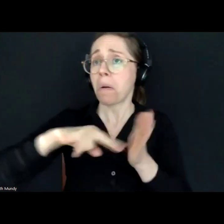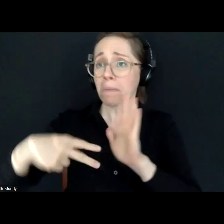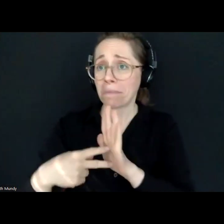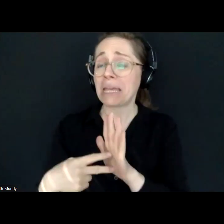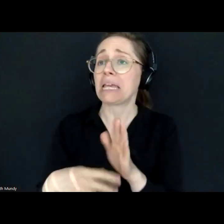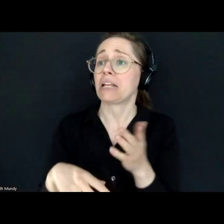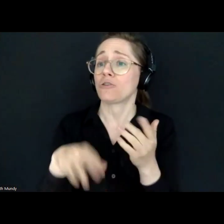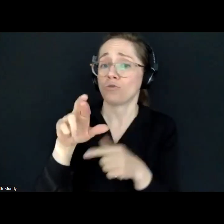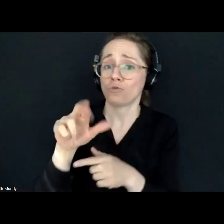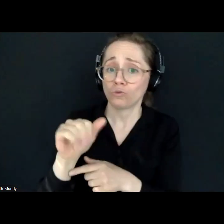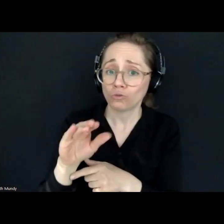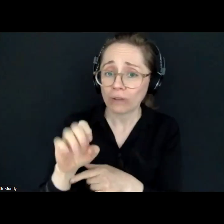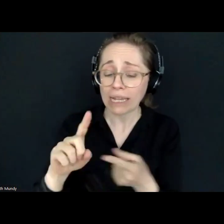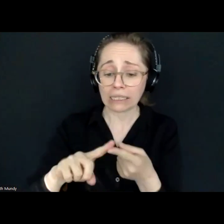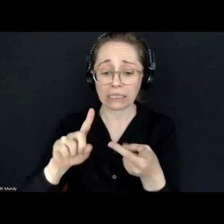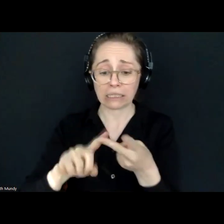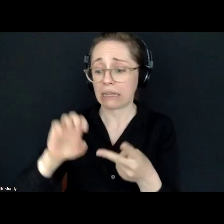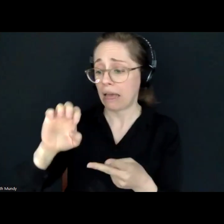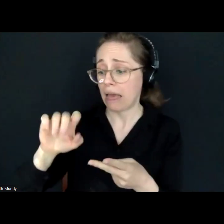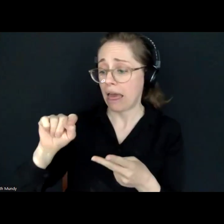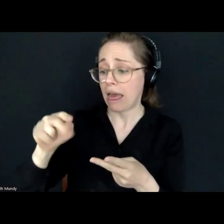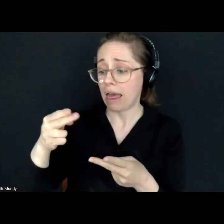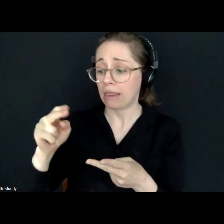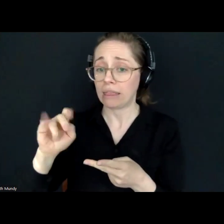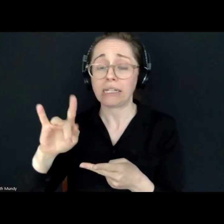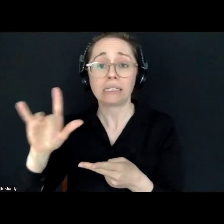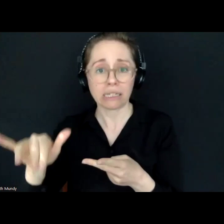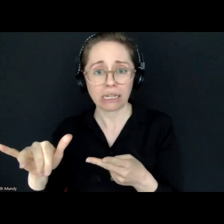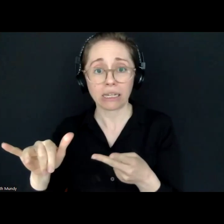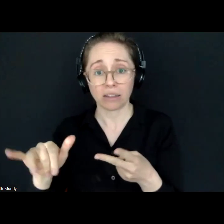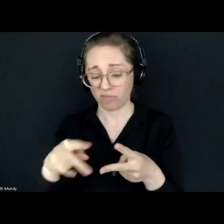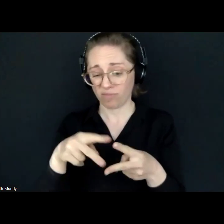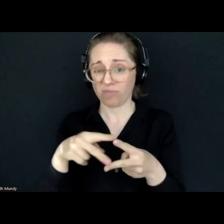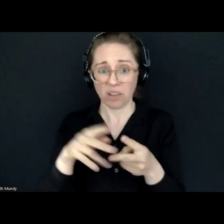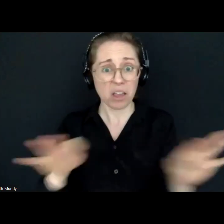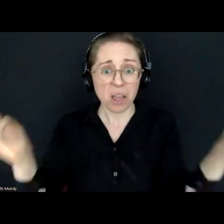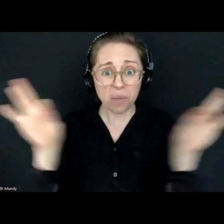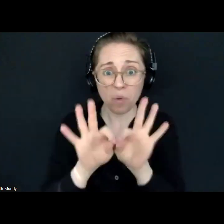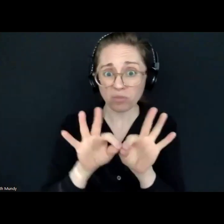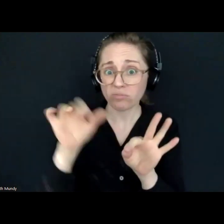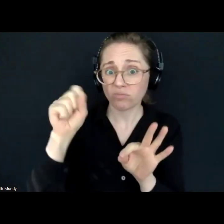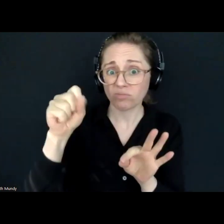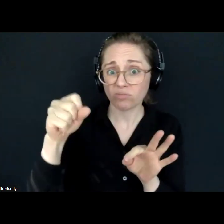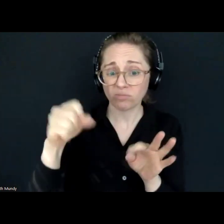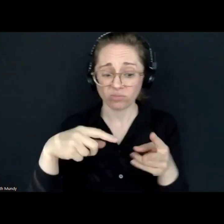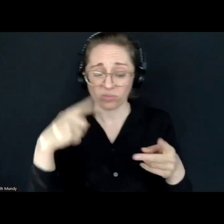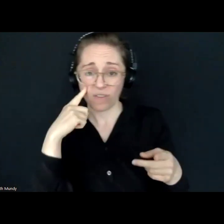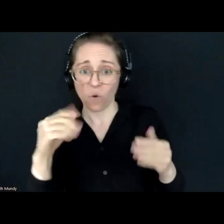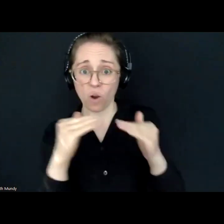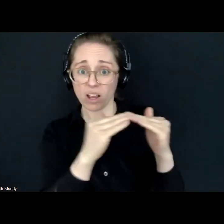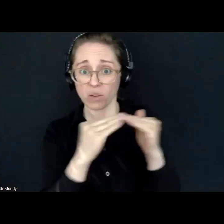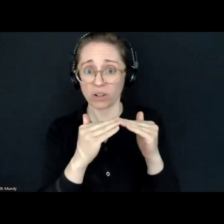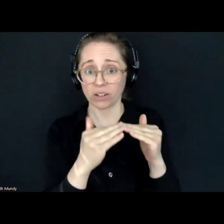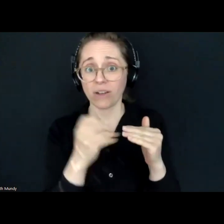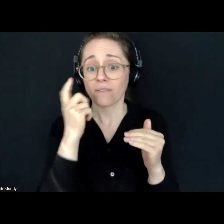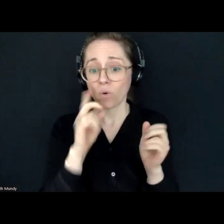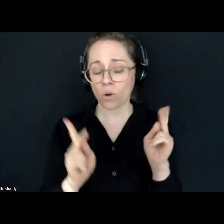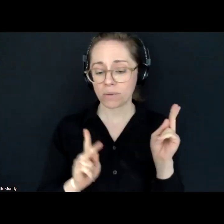is such an important and significant identifying factor for individuals